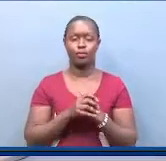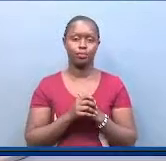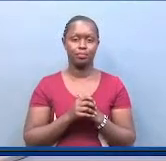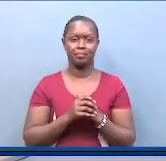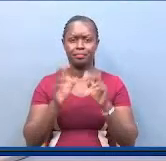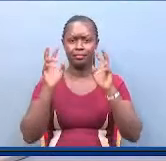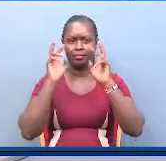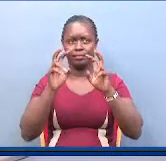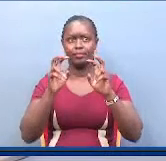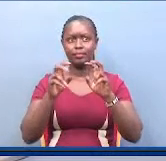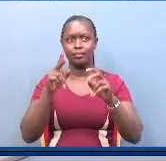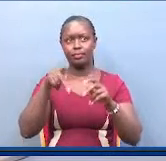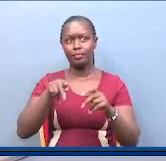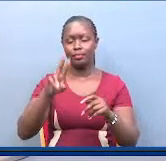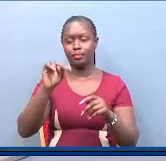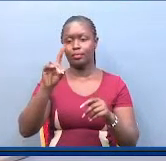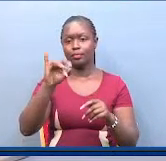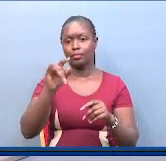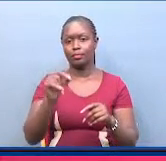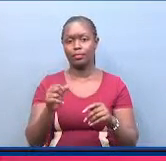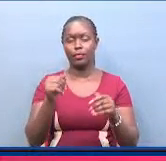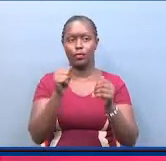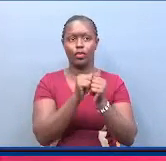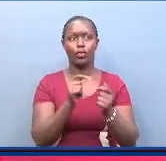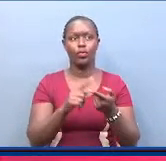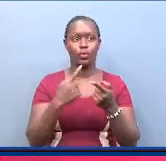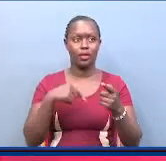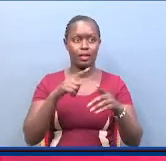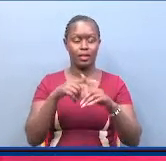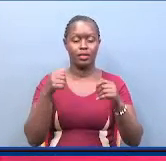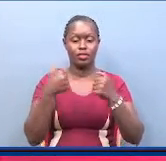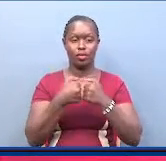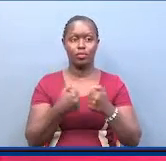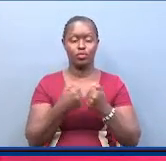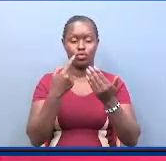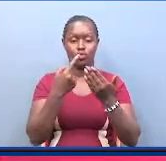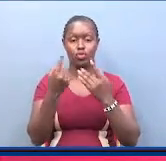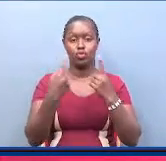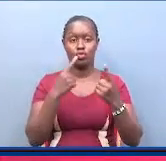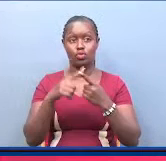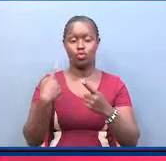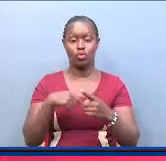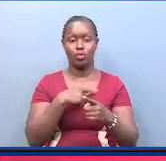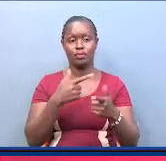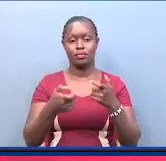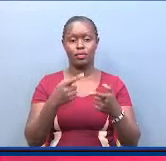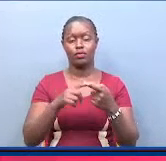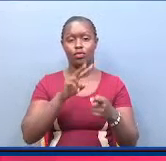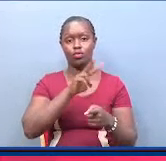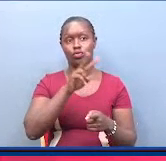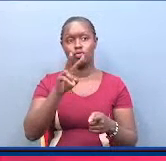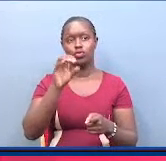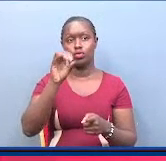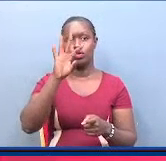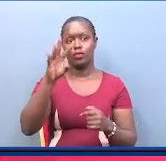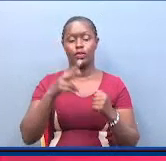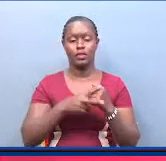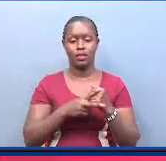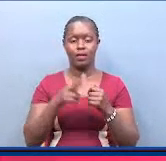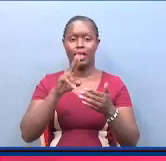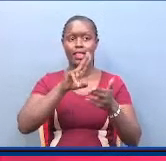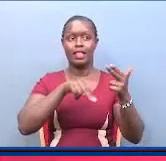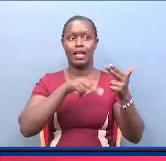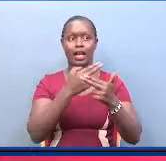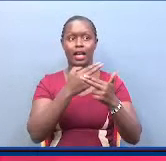Pundit's Night. We are making sense of the state of the race. Talk to us and as a message on 22047. The hashtag to use